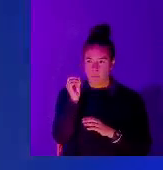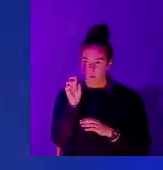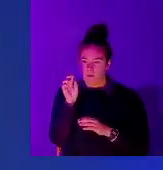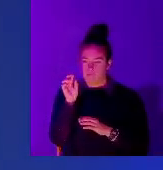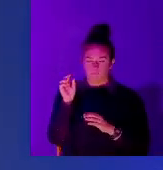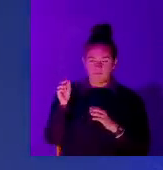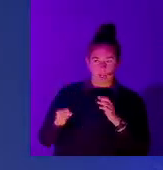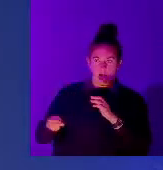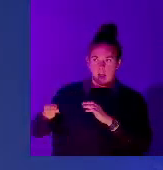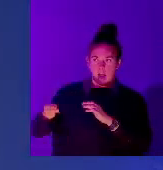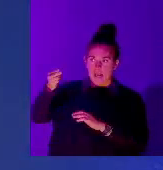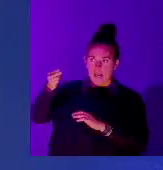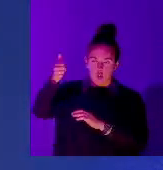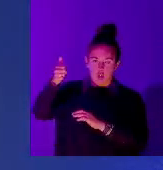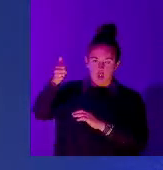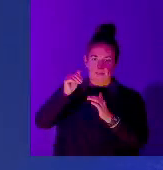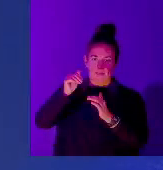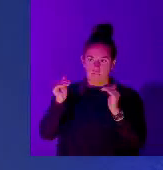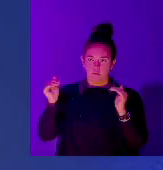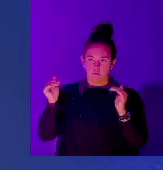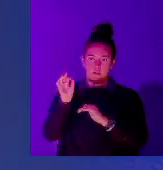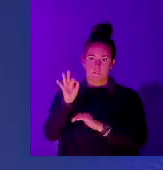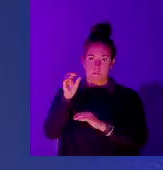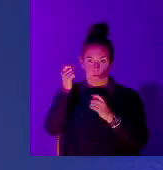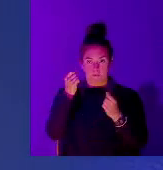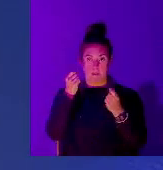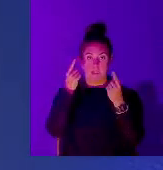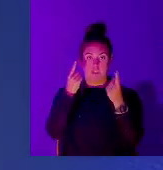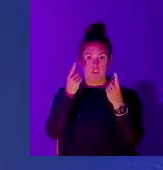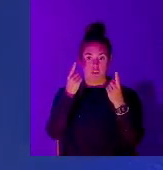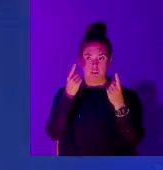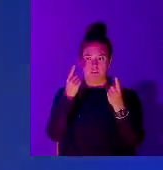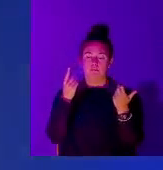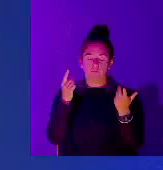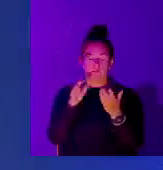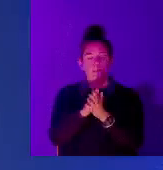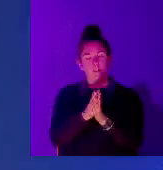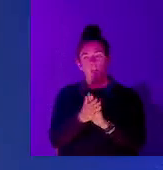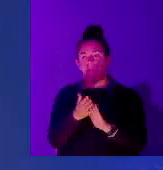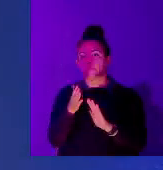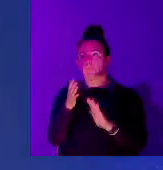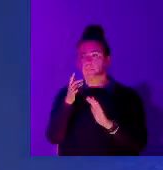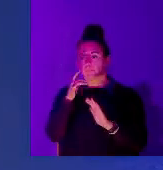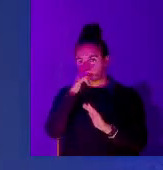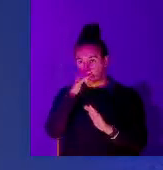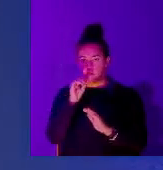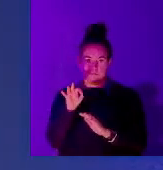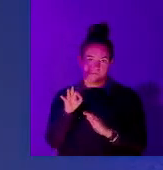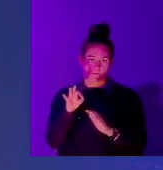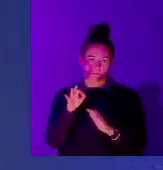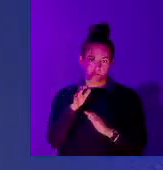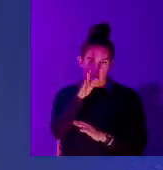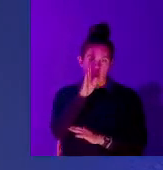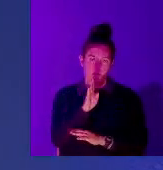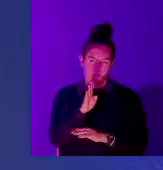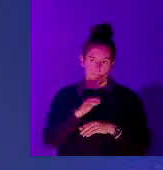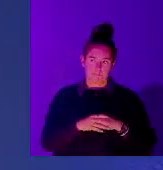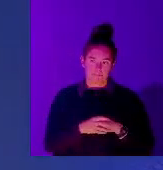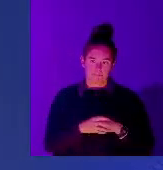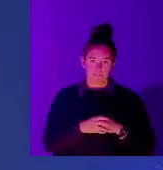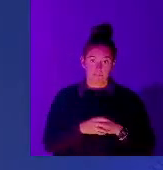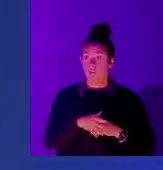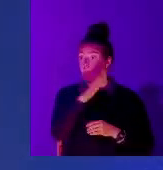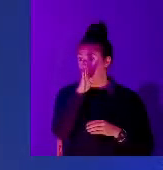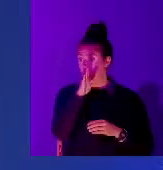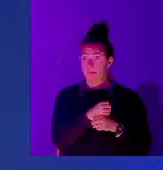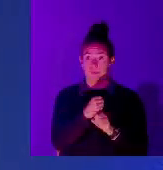revelation to be a child of God. God has made it so simple that